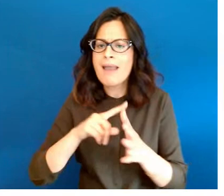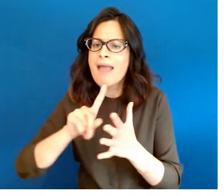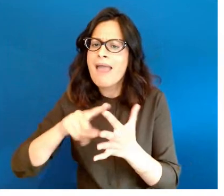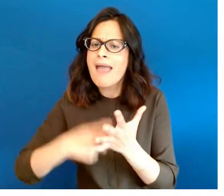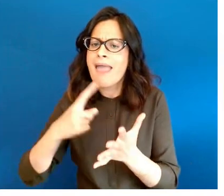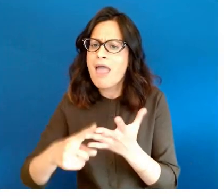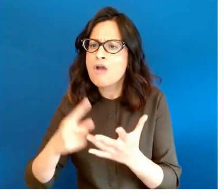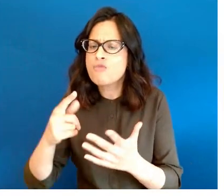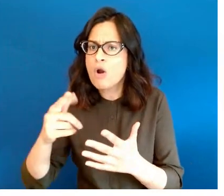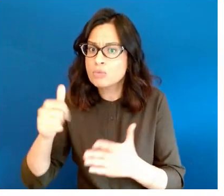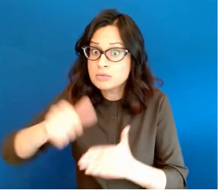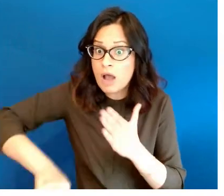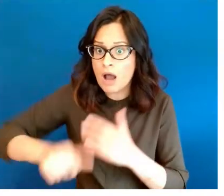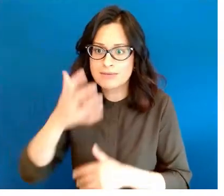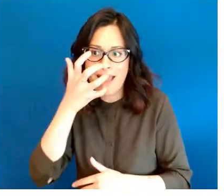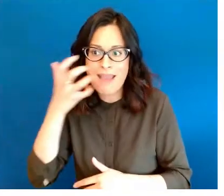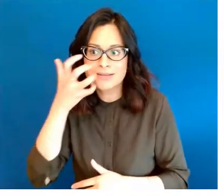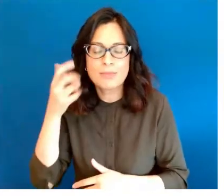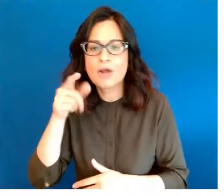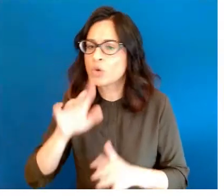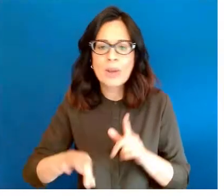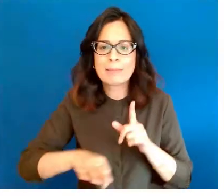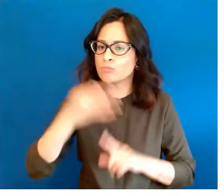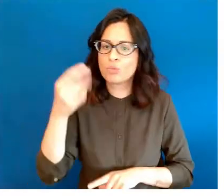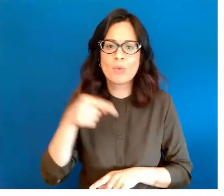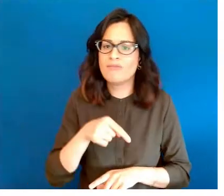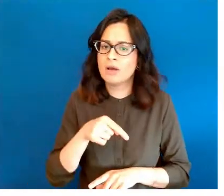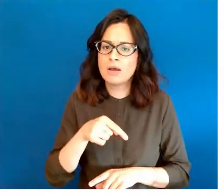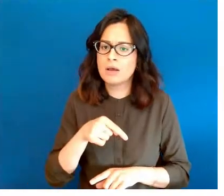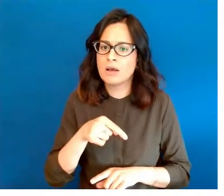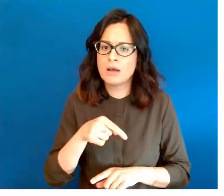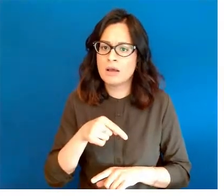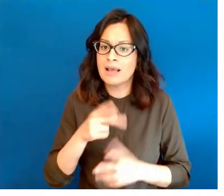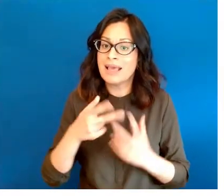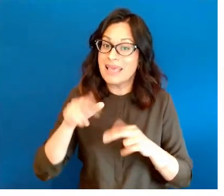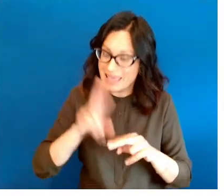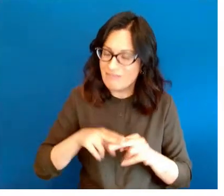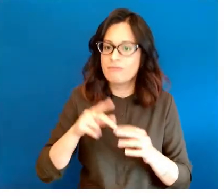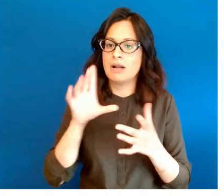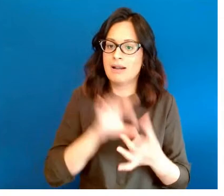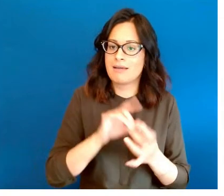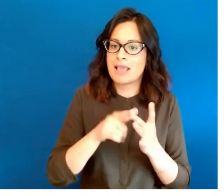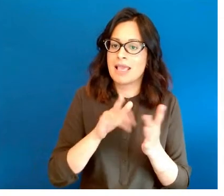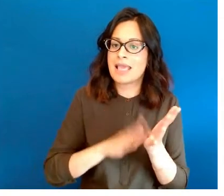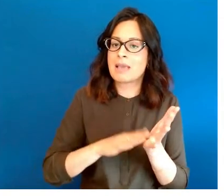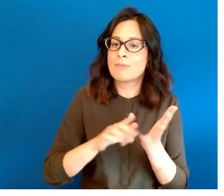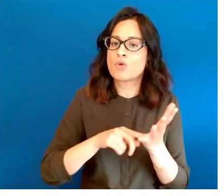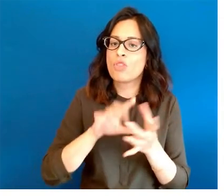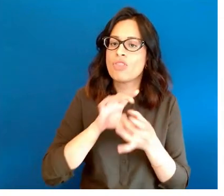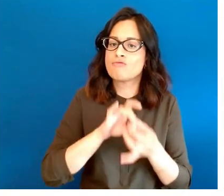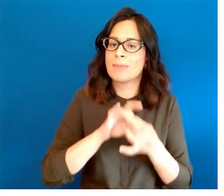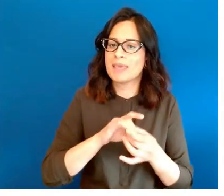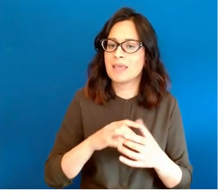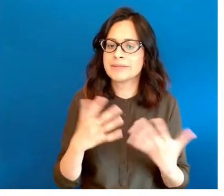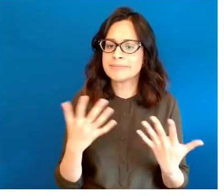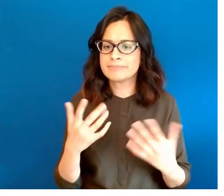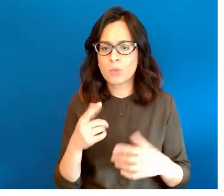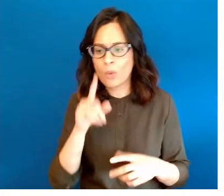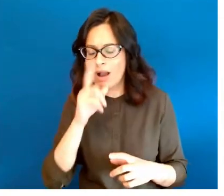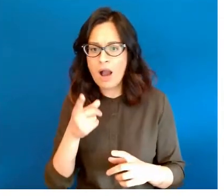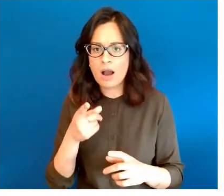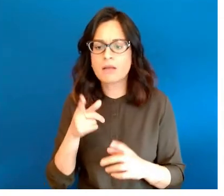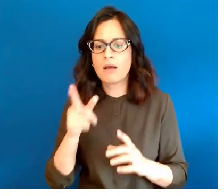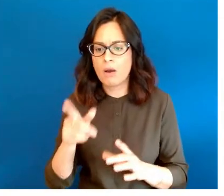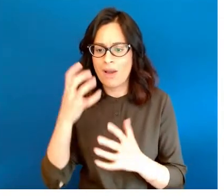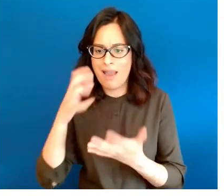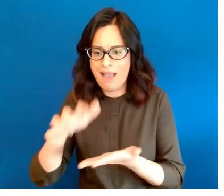would not improve the eczema by having immunotherapy. So there would be no indication to do immunotherapy